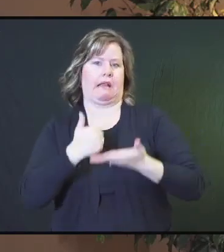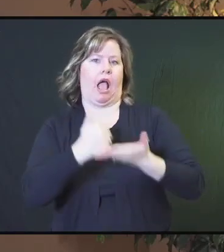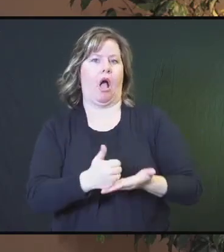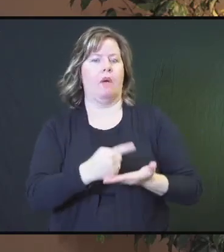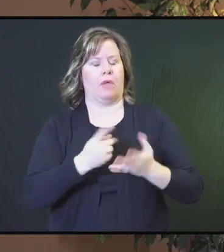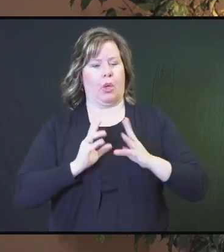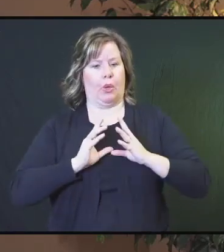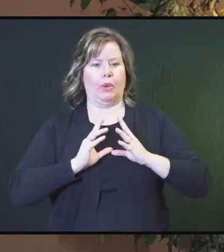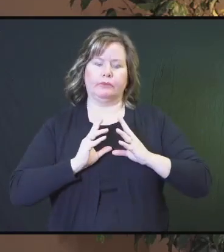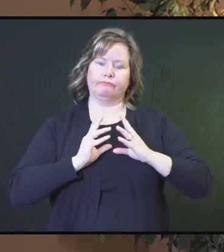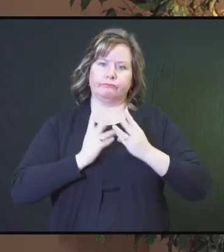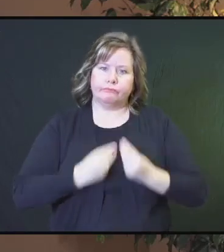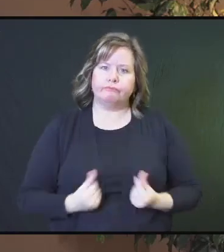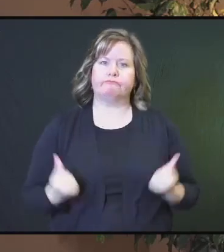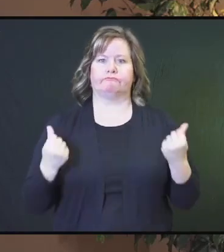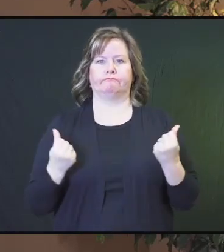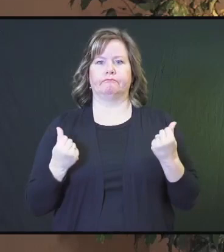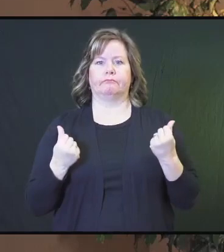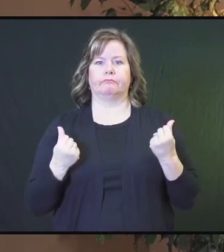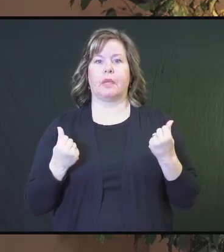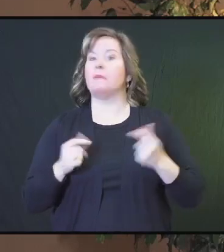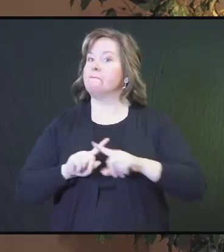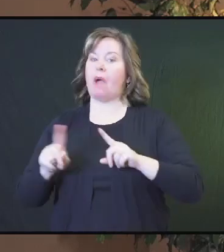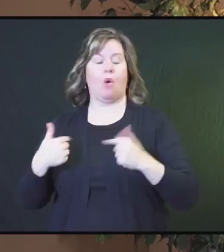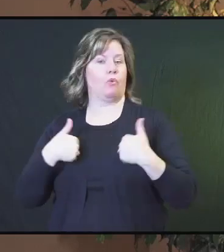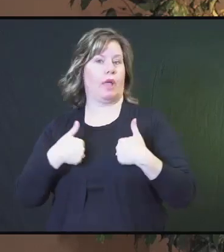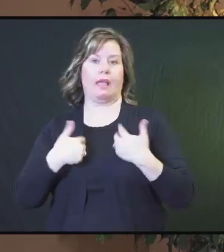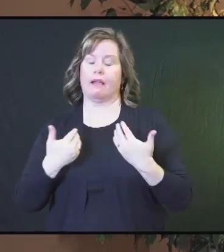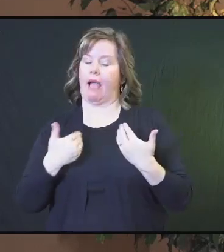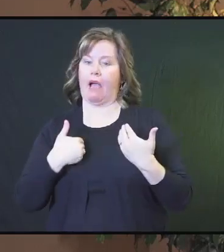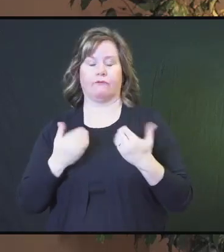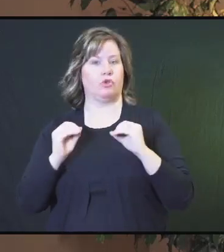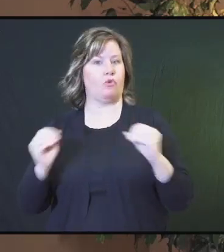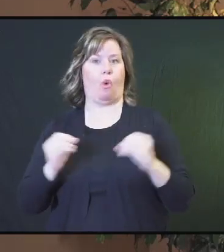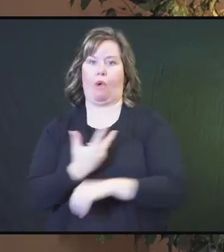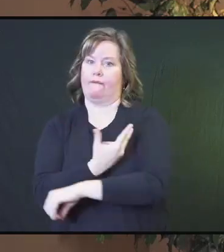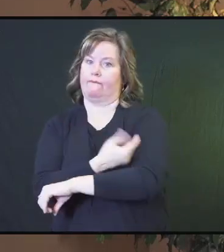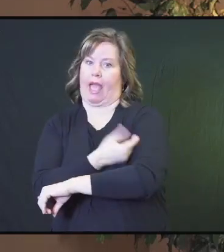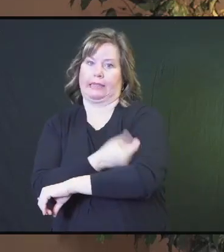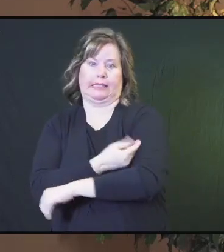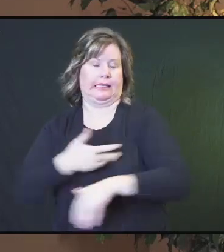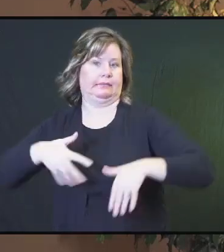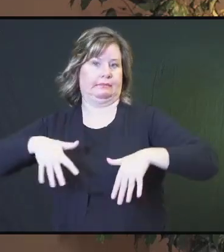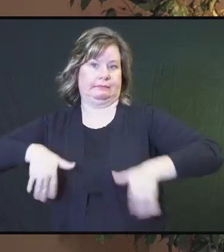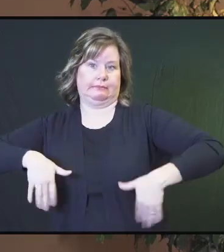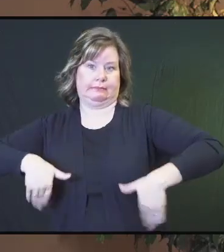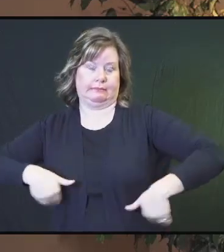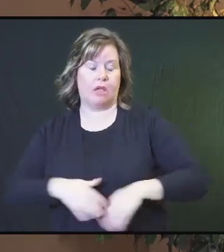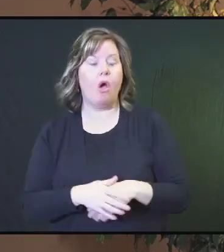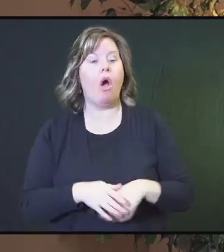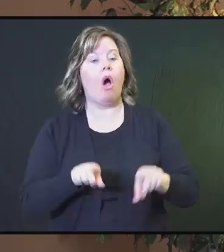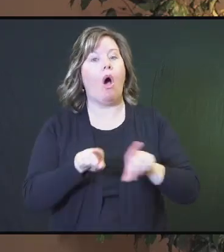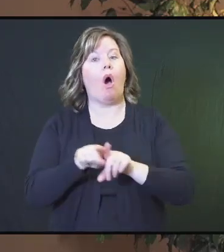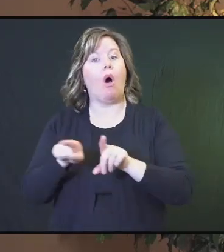It's not prevention, though. That would be a vaccine. We're also seeing that there's a lot of research happening with